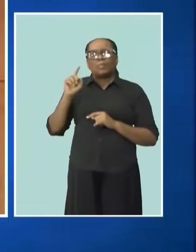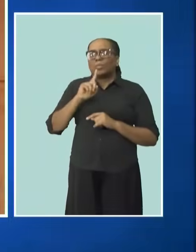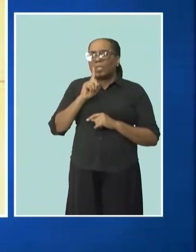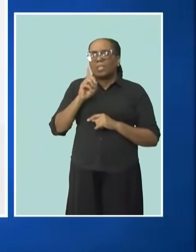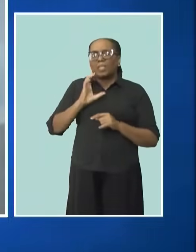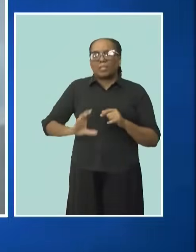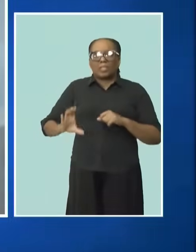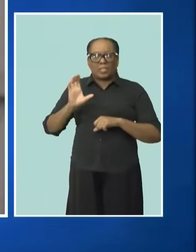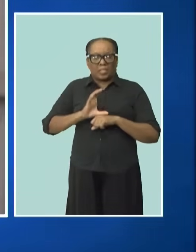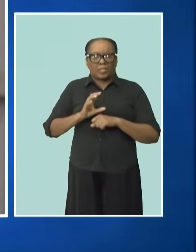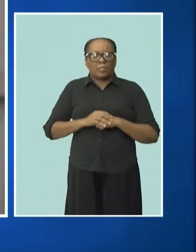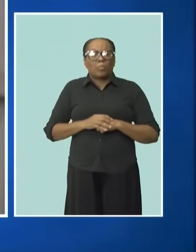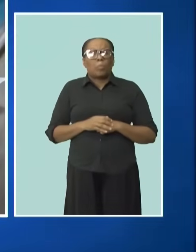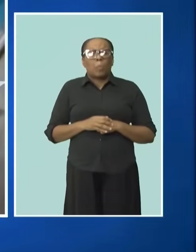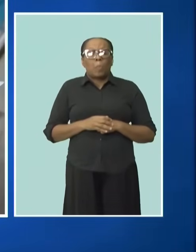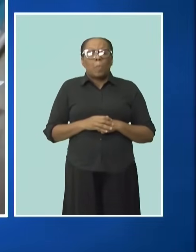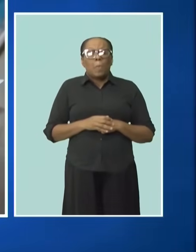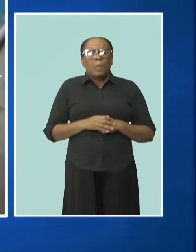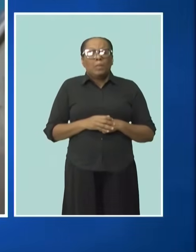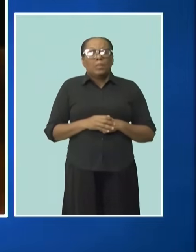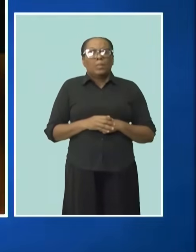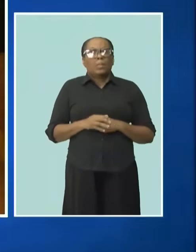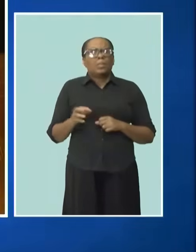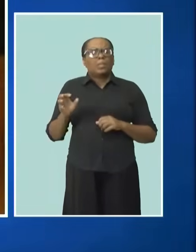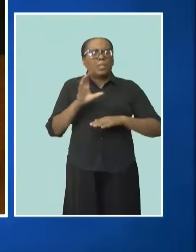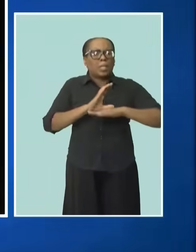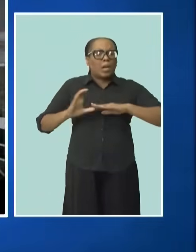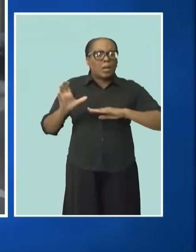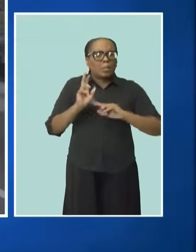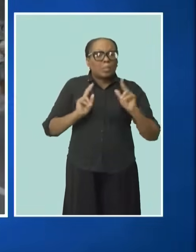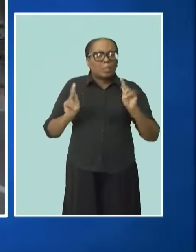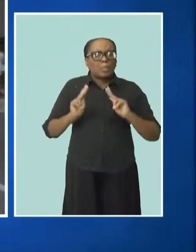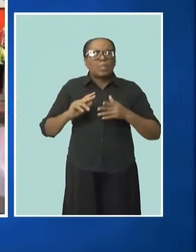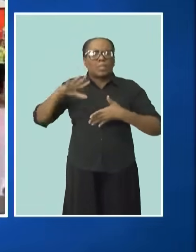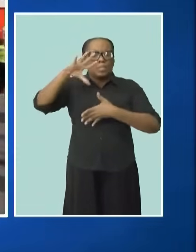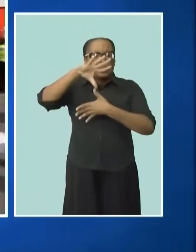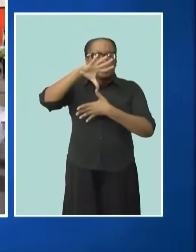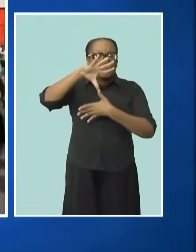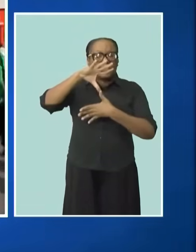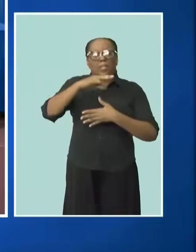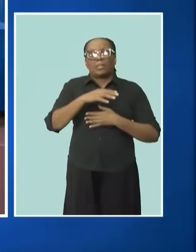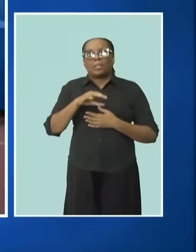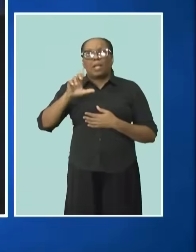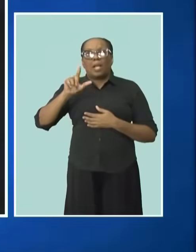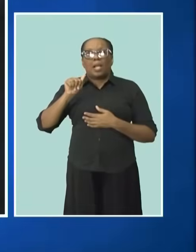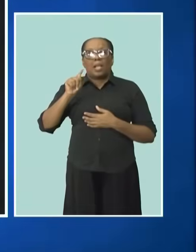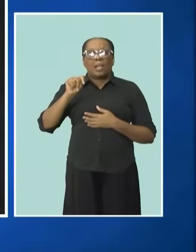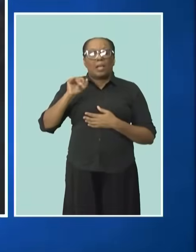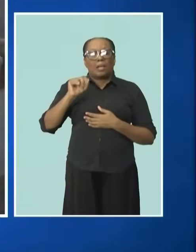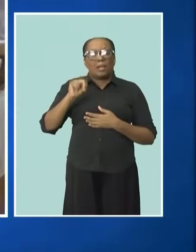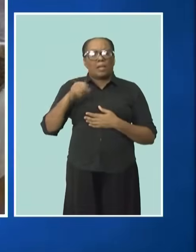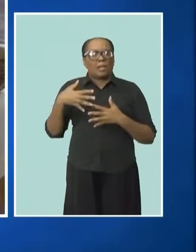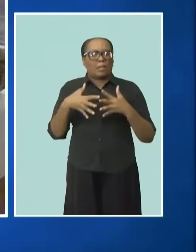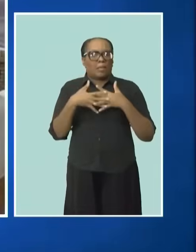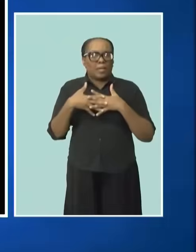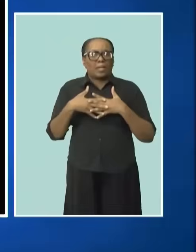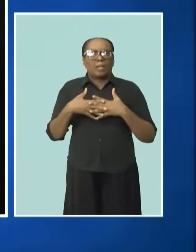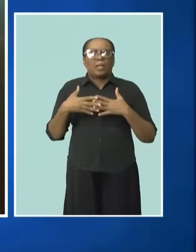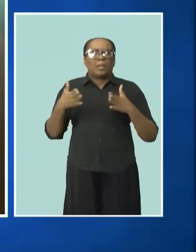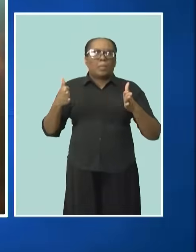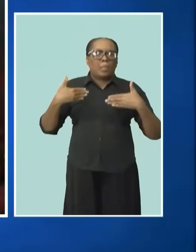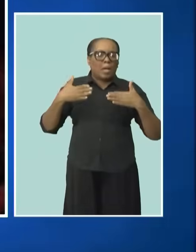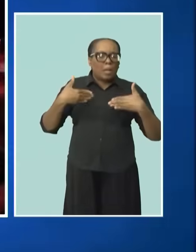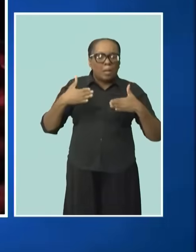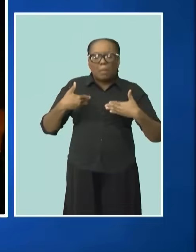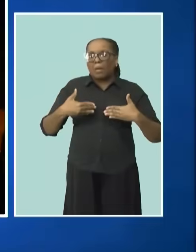CARICOM, as well as Central and Latin America countries, such as Panama and Colombia, will also need to be transported to